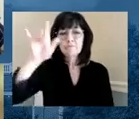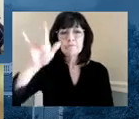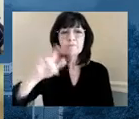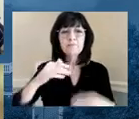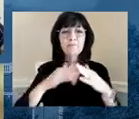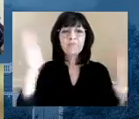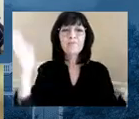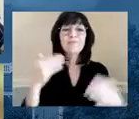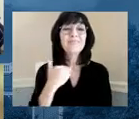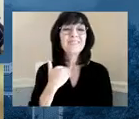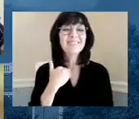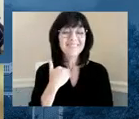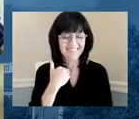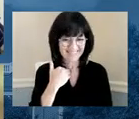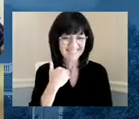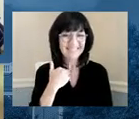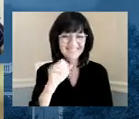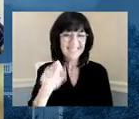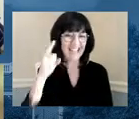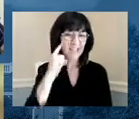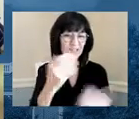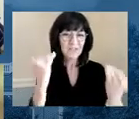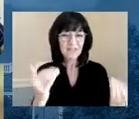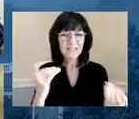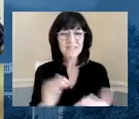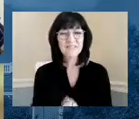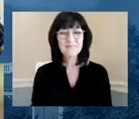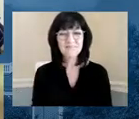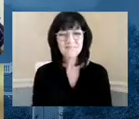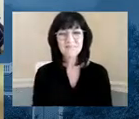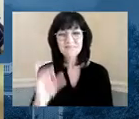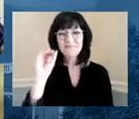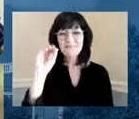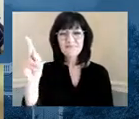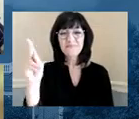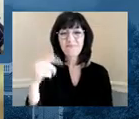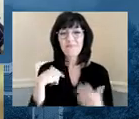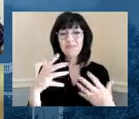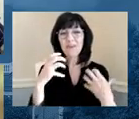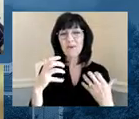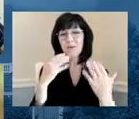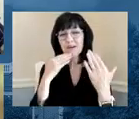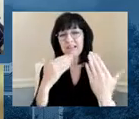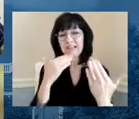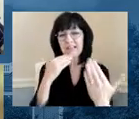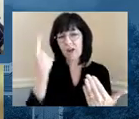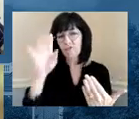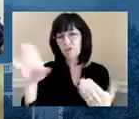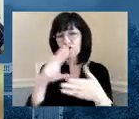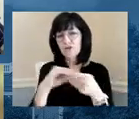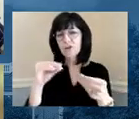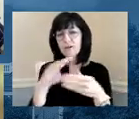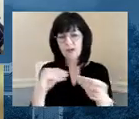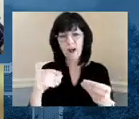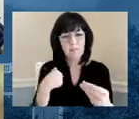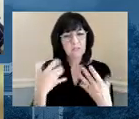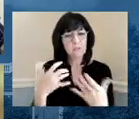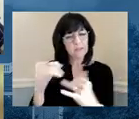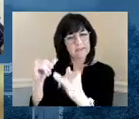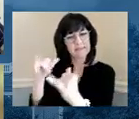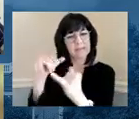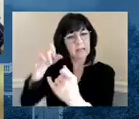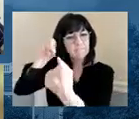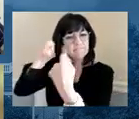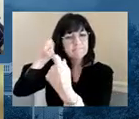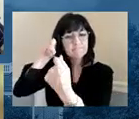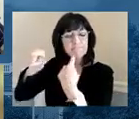So I'm sorry, am I unmuted now? Yep, you're good. Okay. I wanted to thank you for the comments and echo the comments you made regarding the partnership